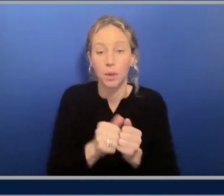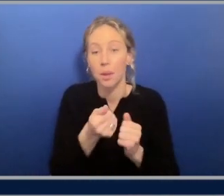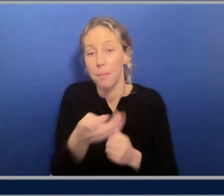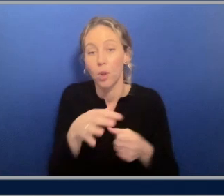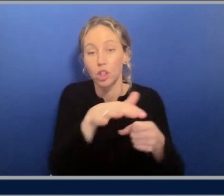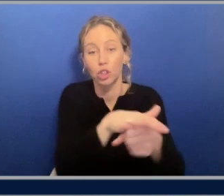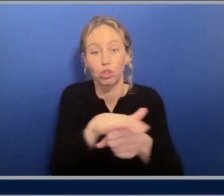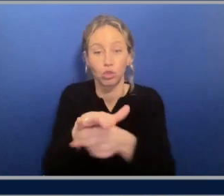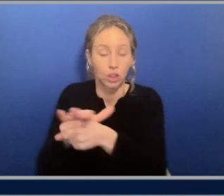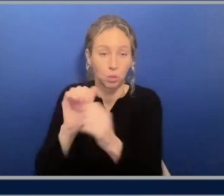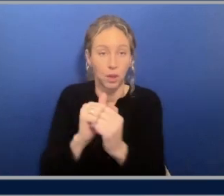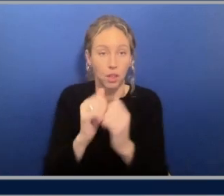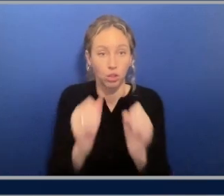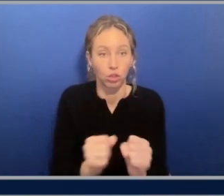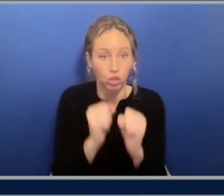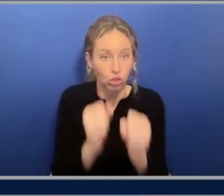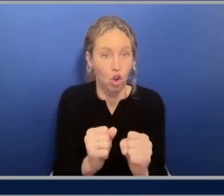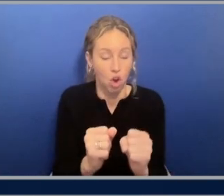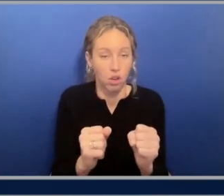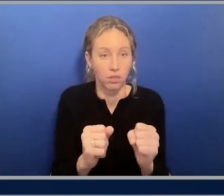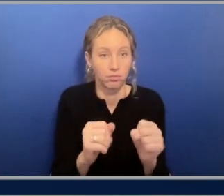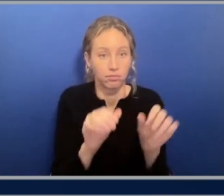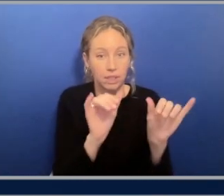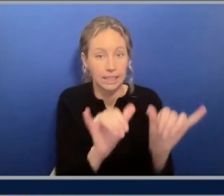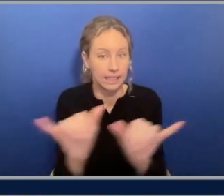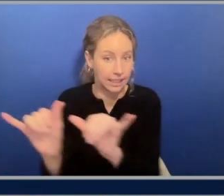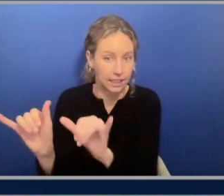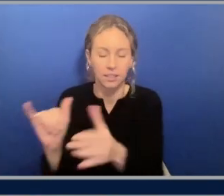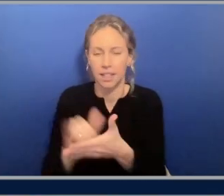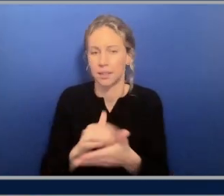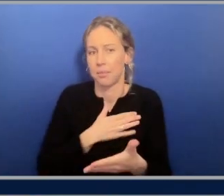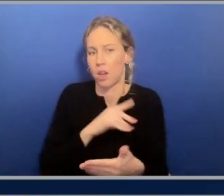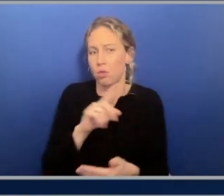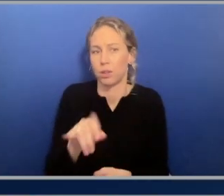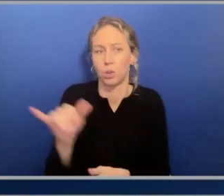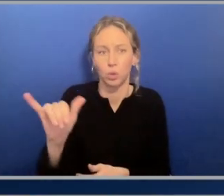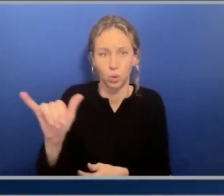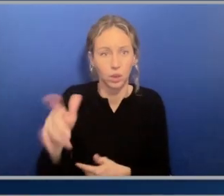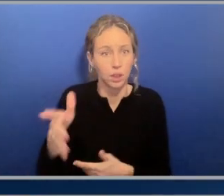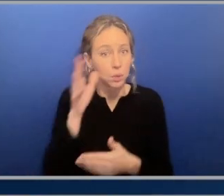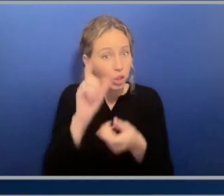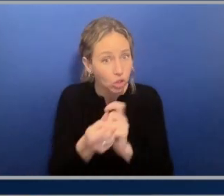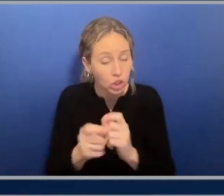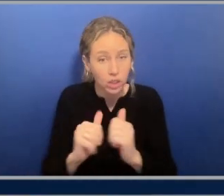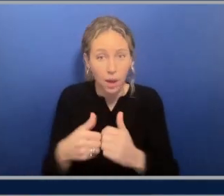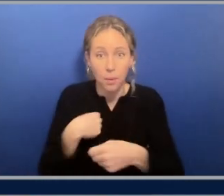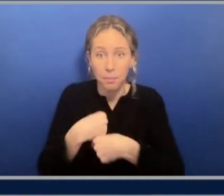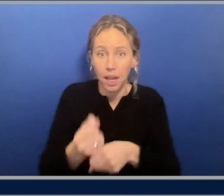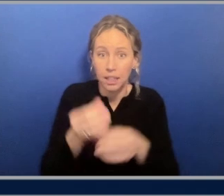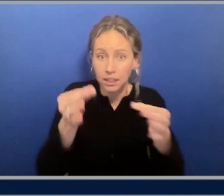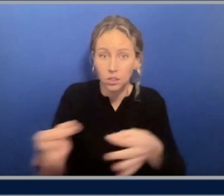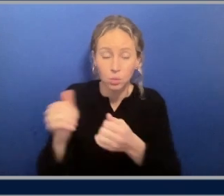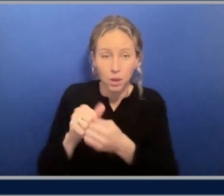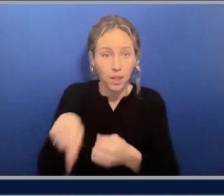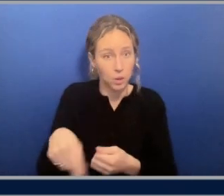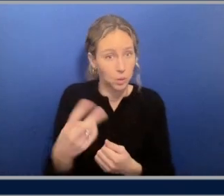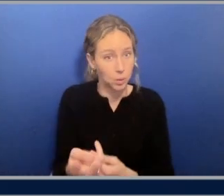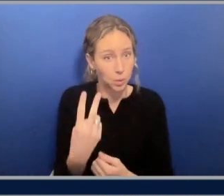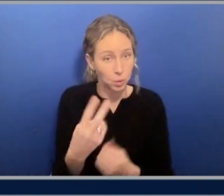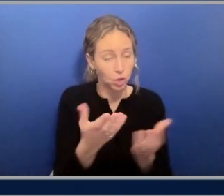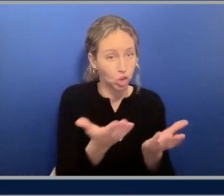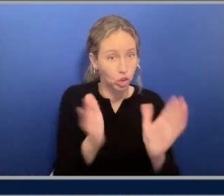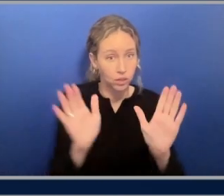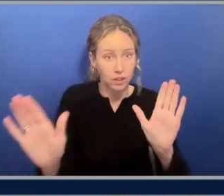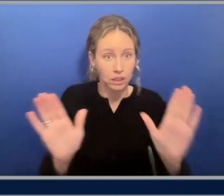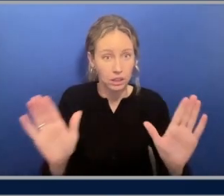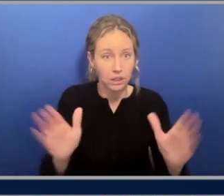strong consistency? So that's the same question I have. It's like, does this change how we make our decision with these two services? That's again a great